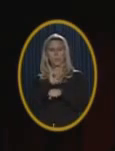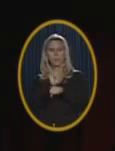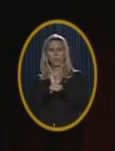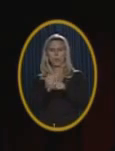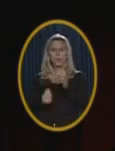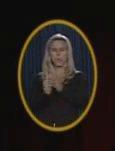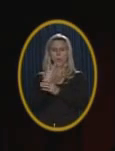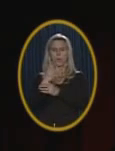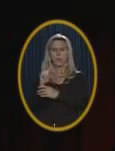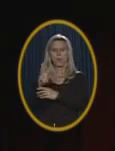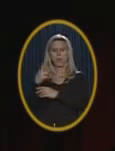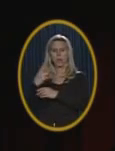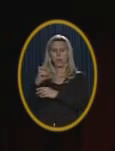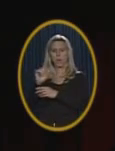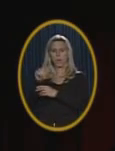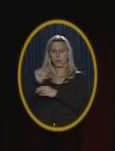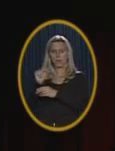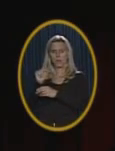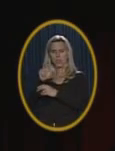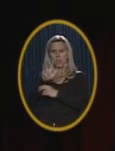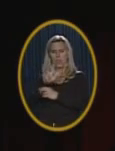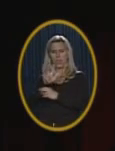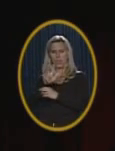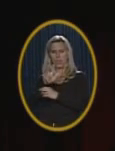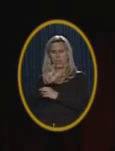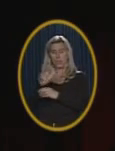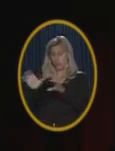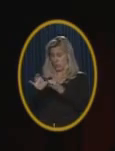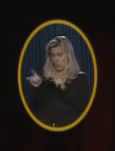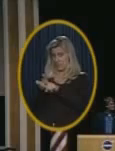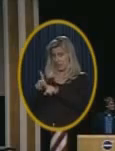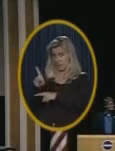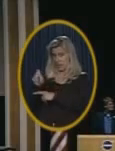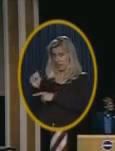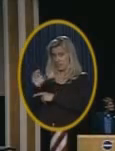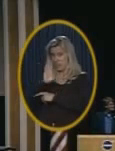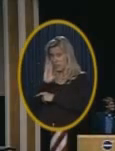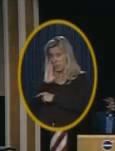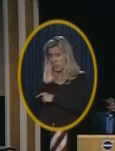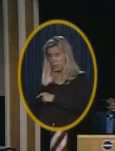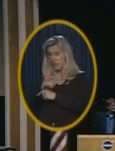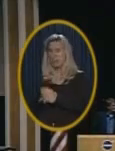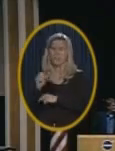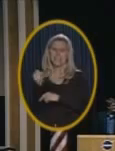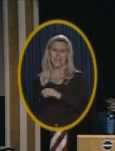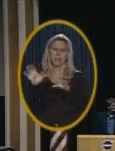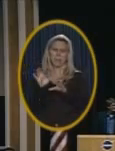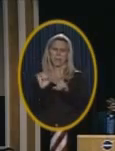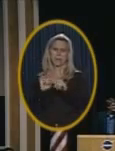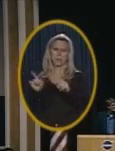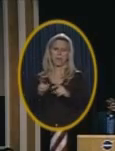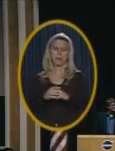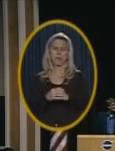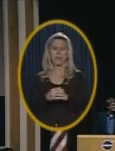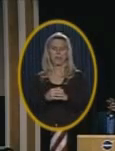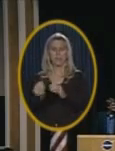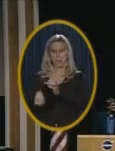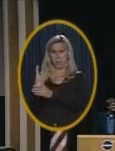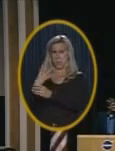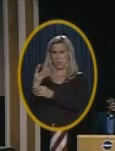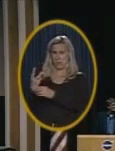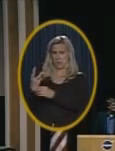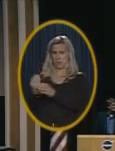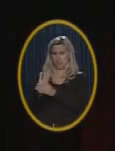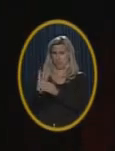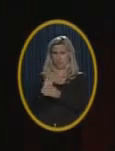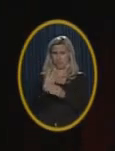wheat. 38 bushel acre. They also did that down at KSC, or I don't know. Don't yeah, they've been doing it, but I mean, they've been growing wheat in